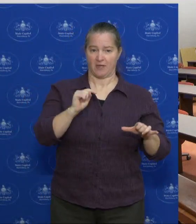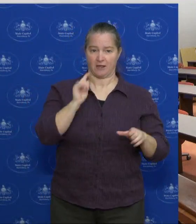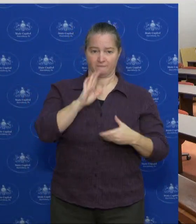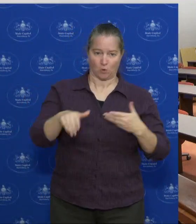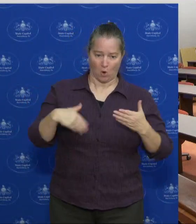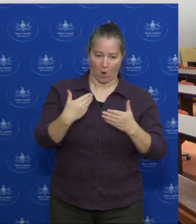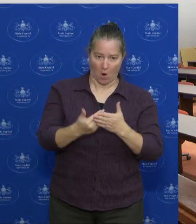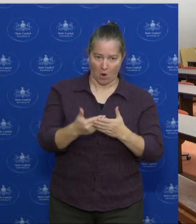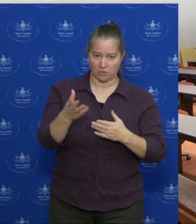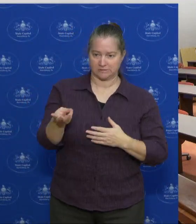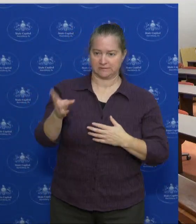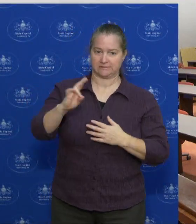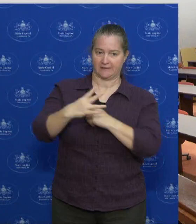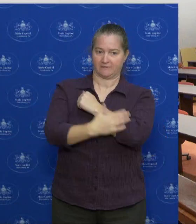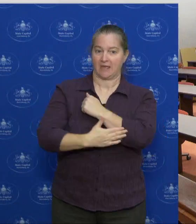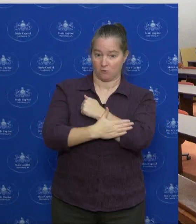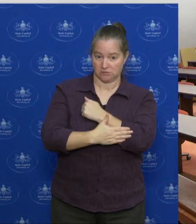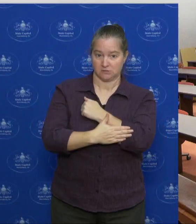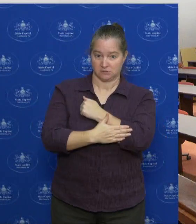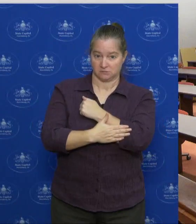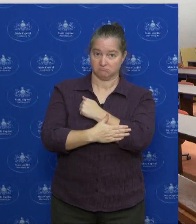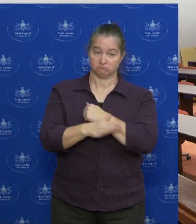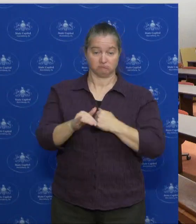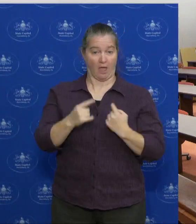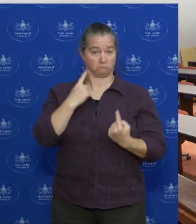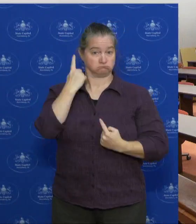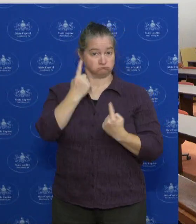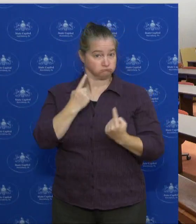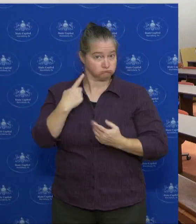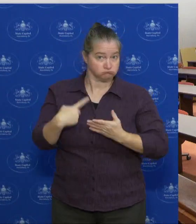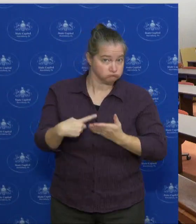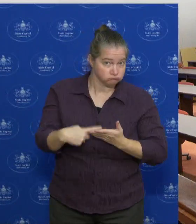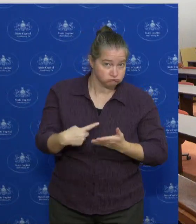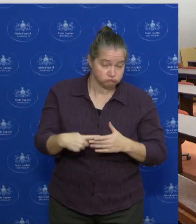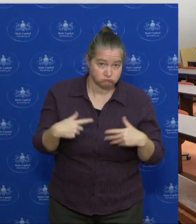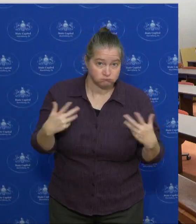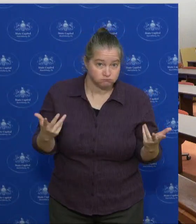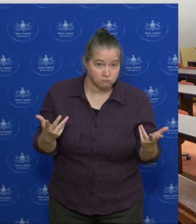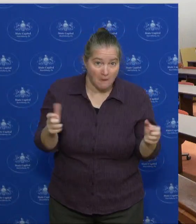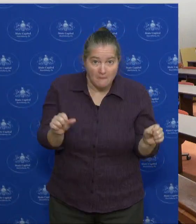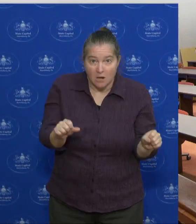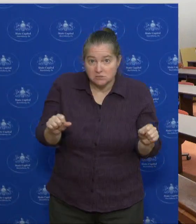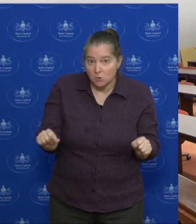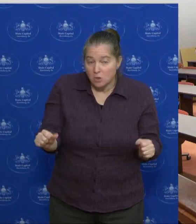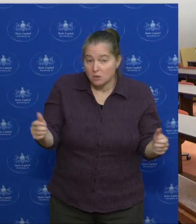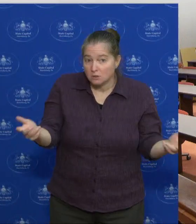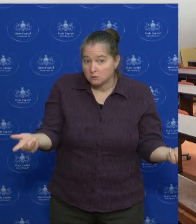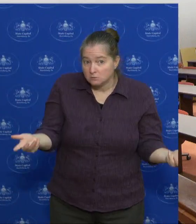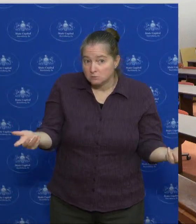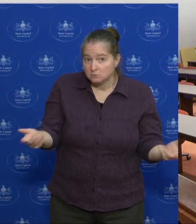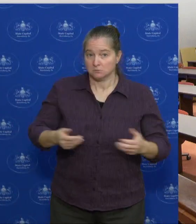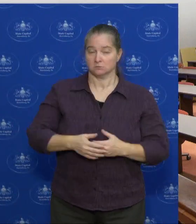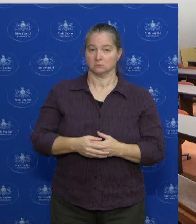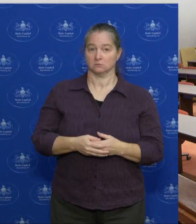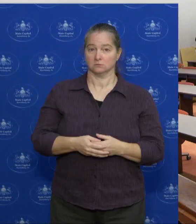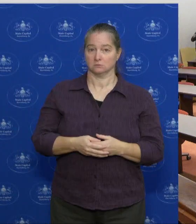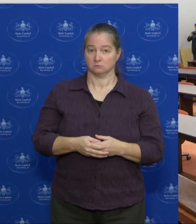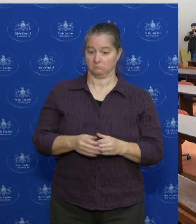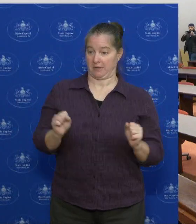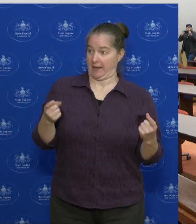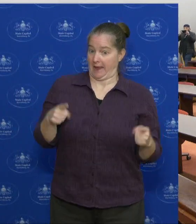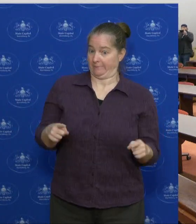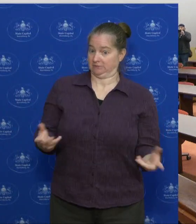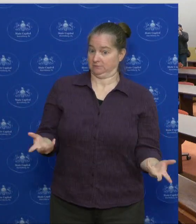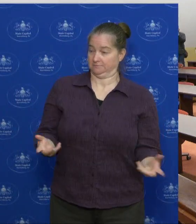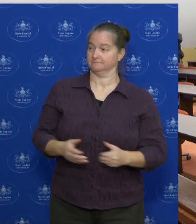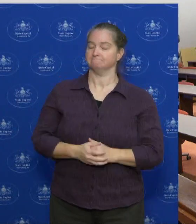for all 67 counties? Is that something that's been talked about? Is that something that's possible? Can that happen? Well,